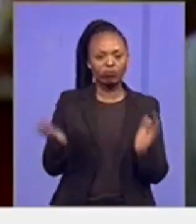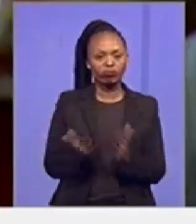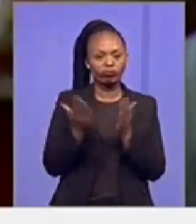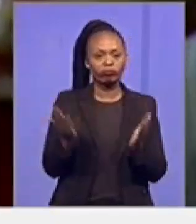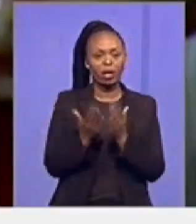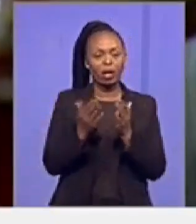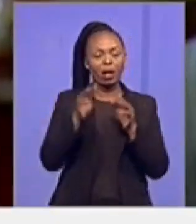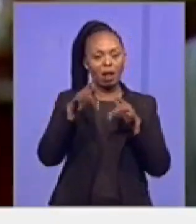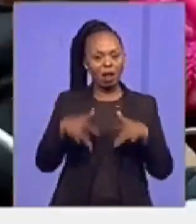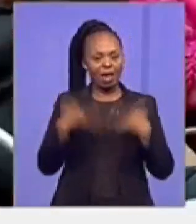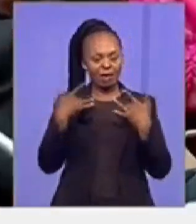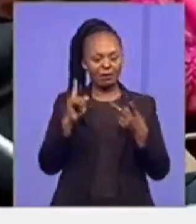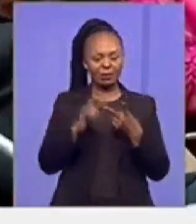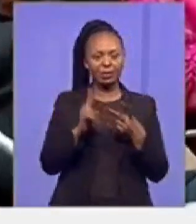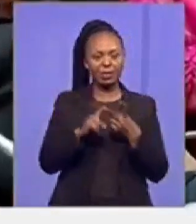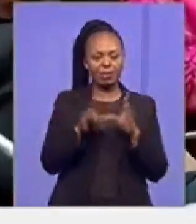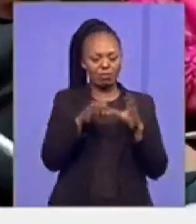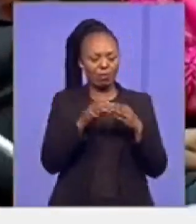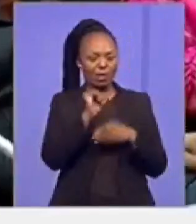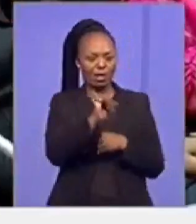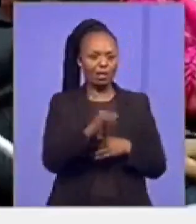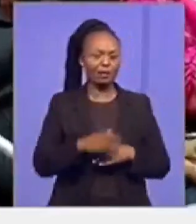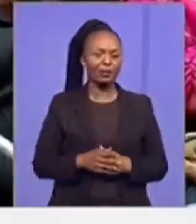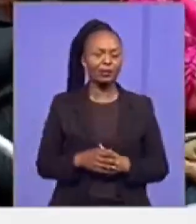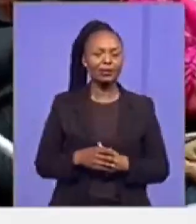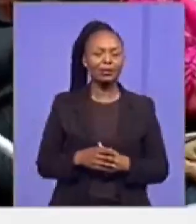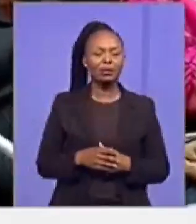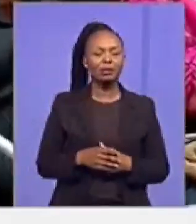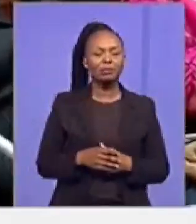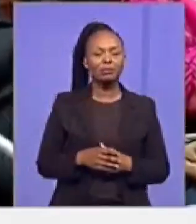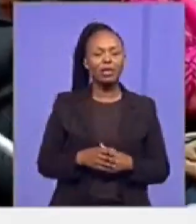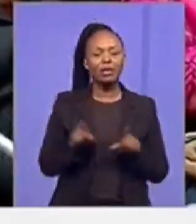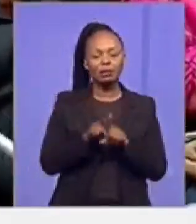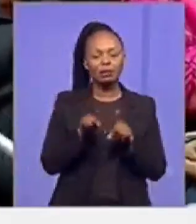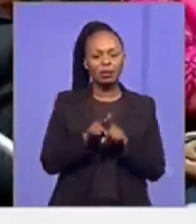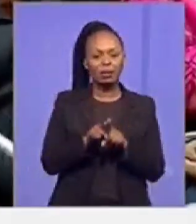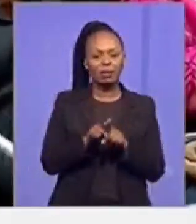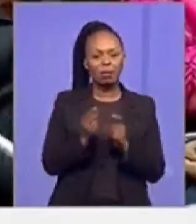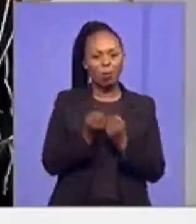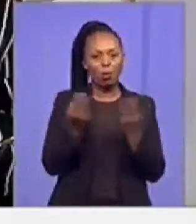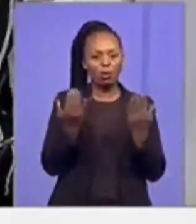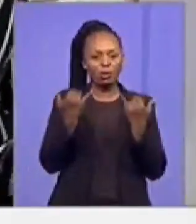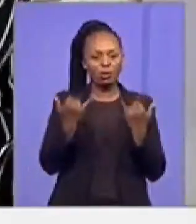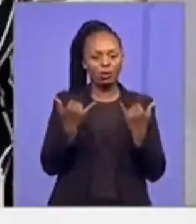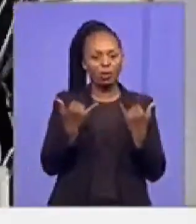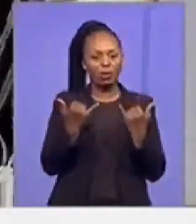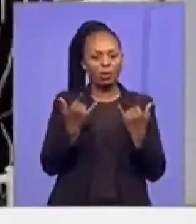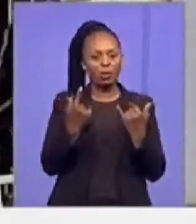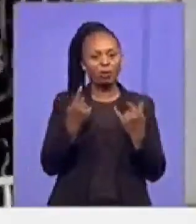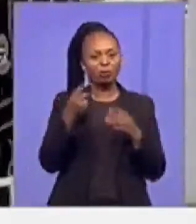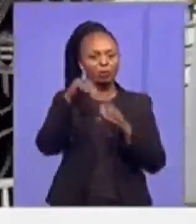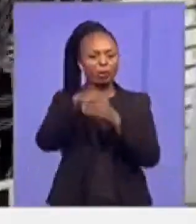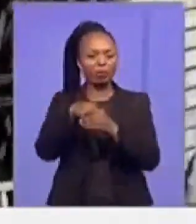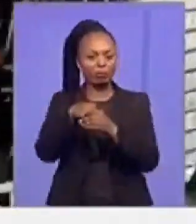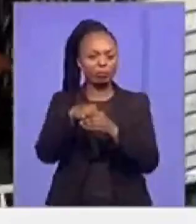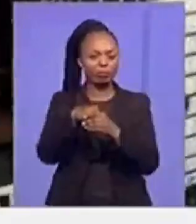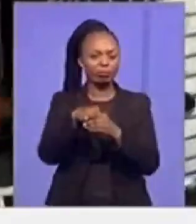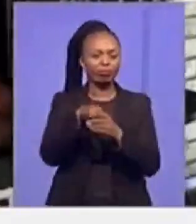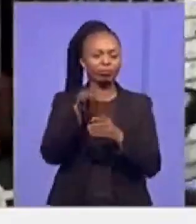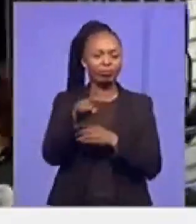tlhino le fatsa hore mokgwa wa hona le le fatsa hore e ka hare ho ntshala setjhaba ka le motho